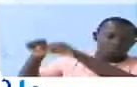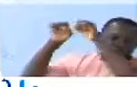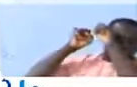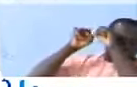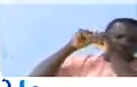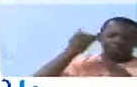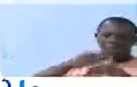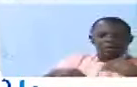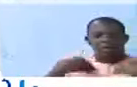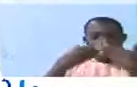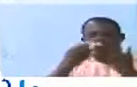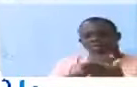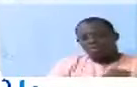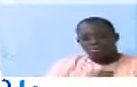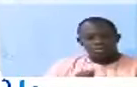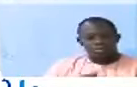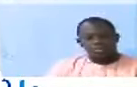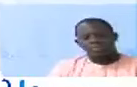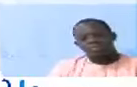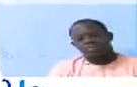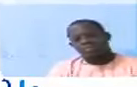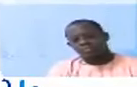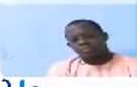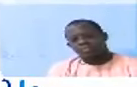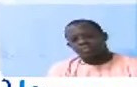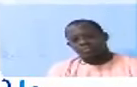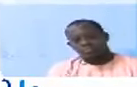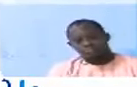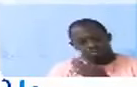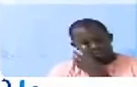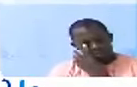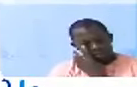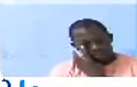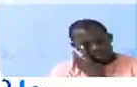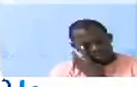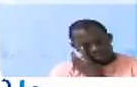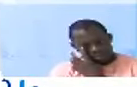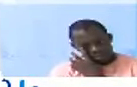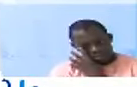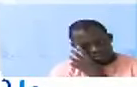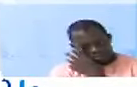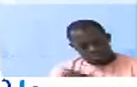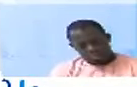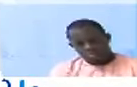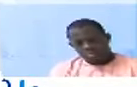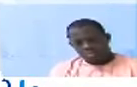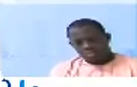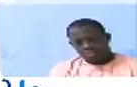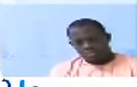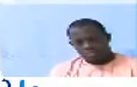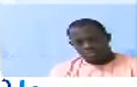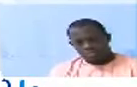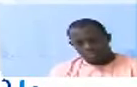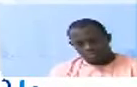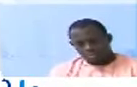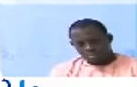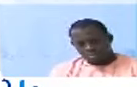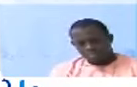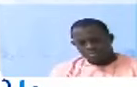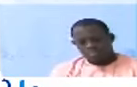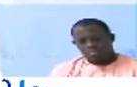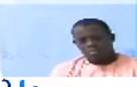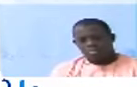Okono lumkilin drum bije ni nata ntola taro ucho kono je inata usenu dabo fanan samana.